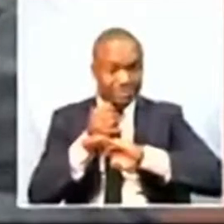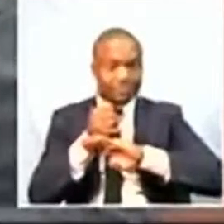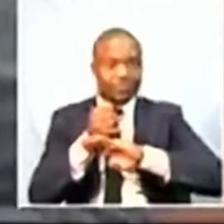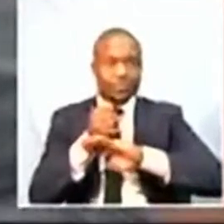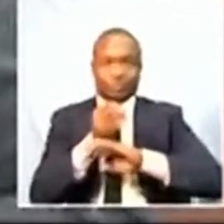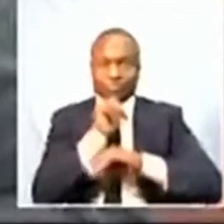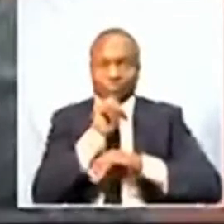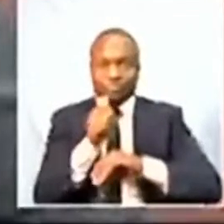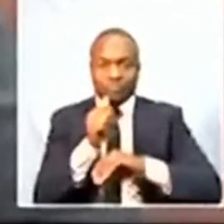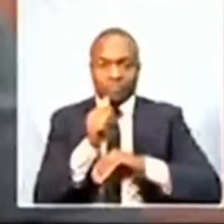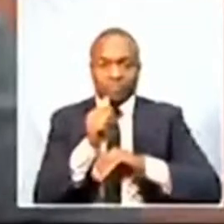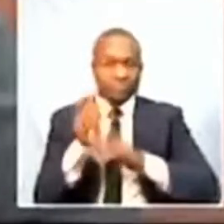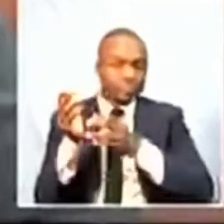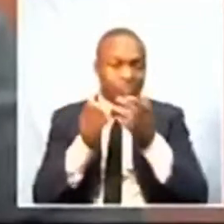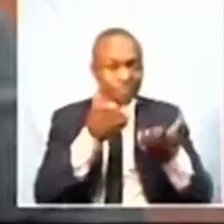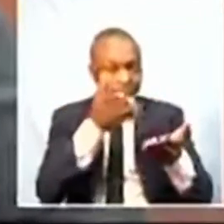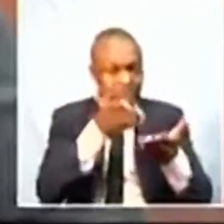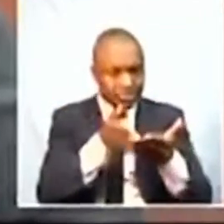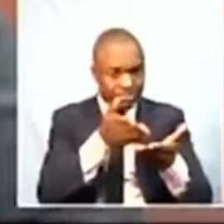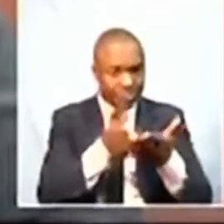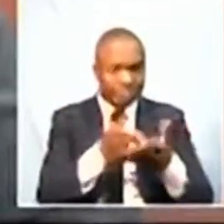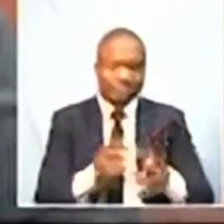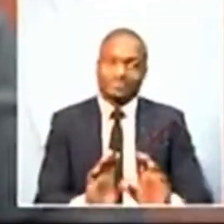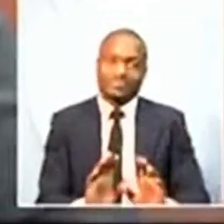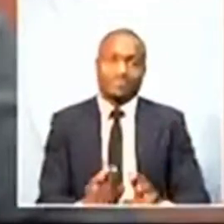not going to raise this kind of man.